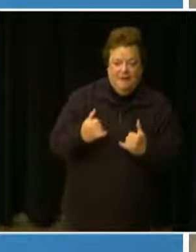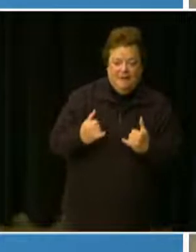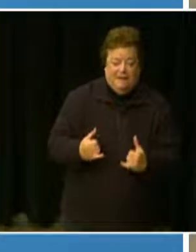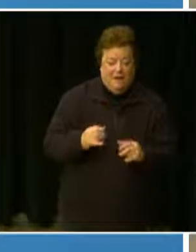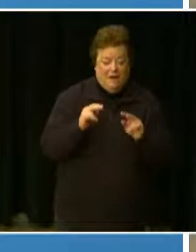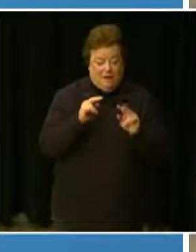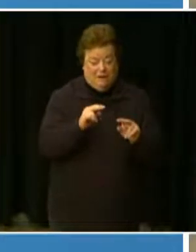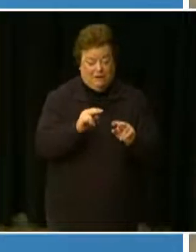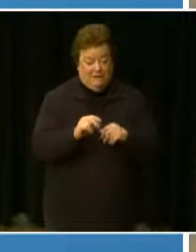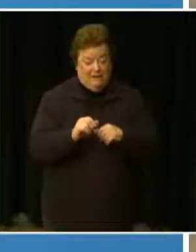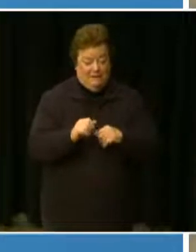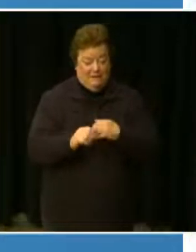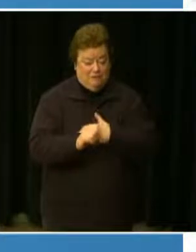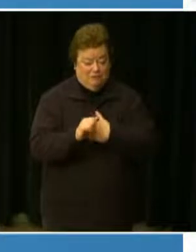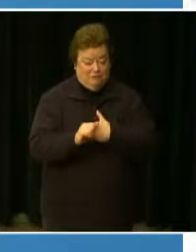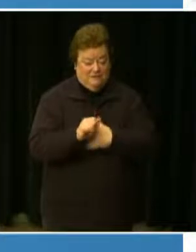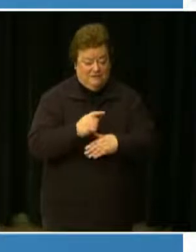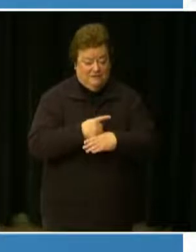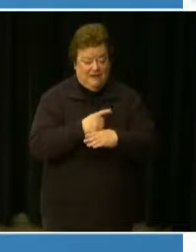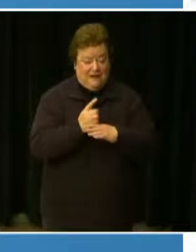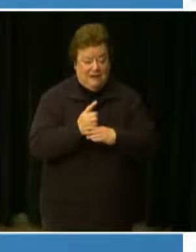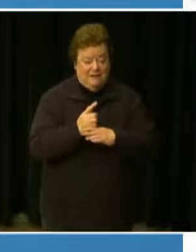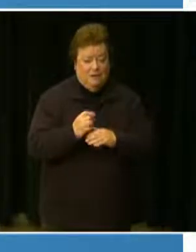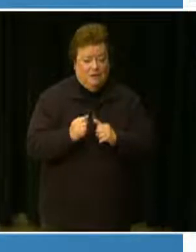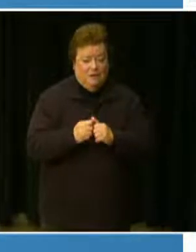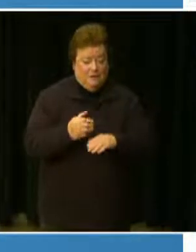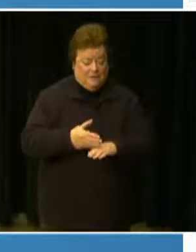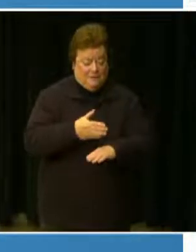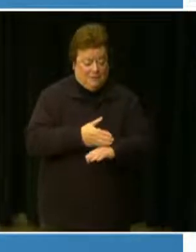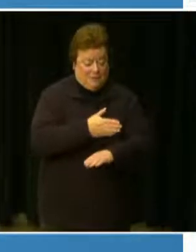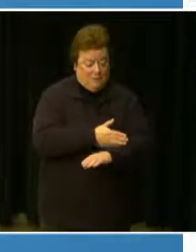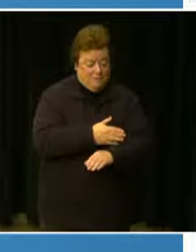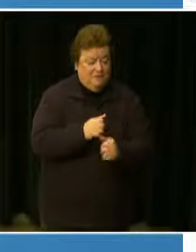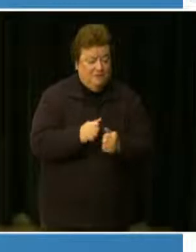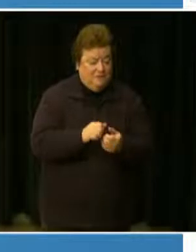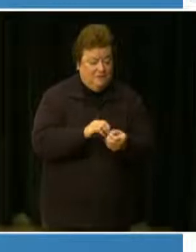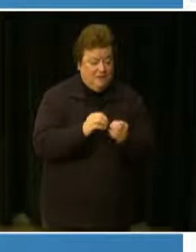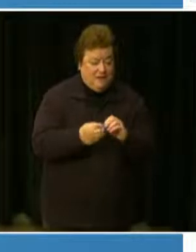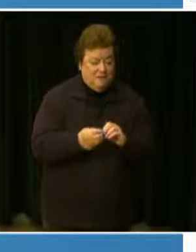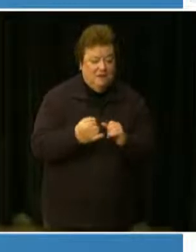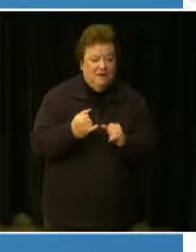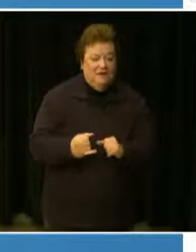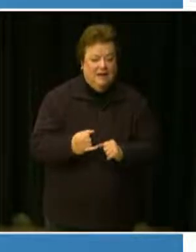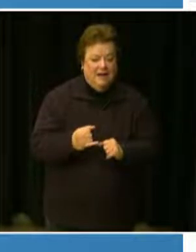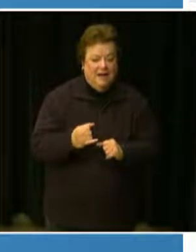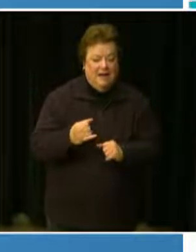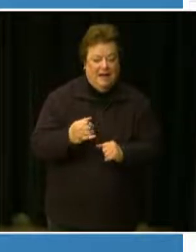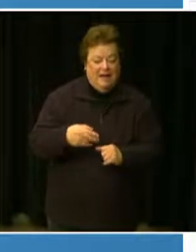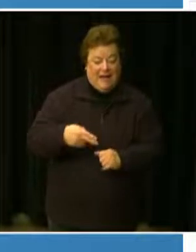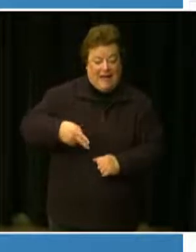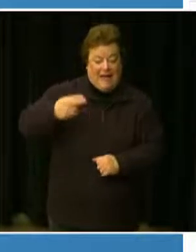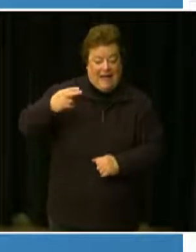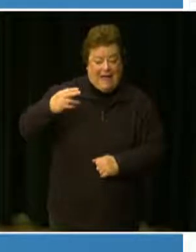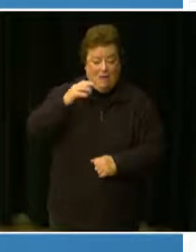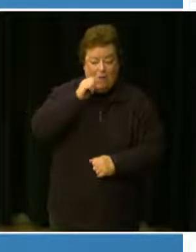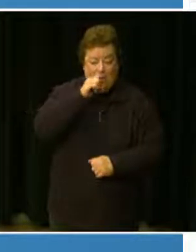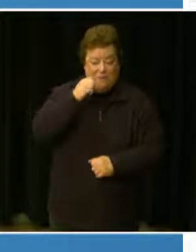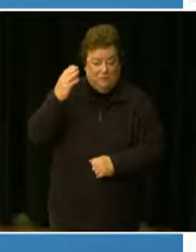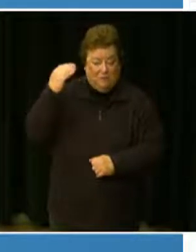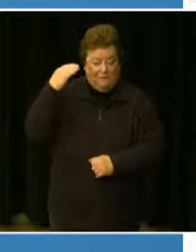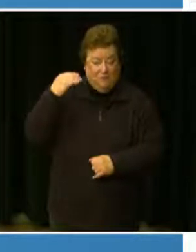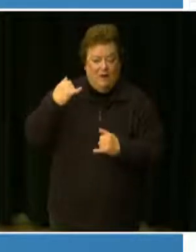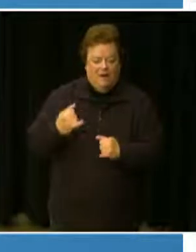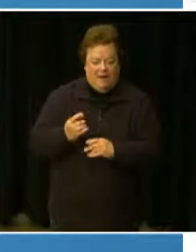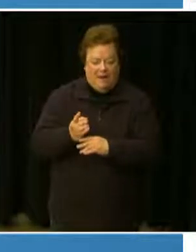turning to our Wriststyle update. With improvement in our local indicators, the Wriststyle has moved from elevated orange to low